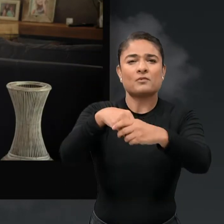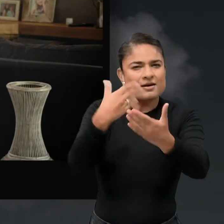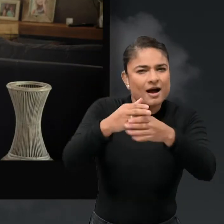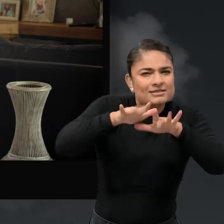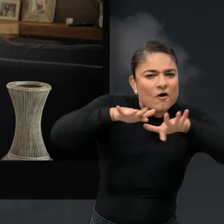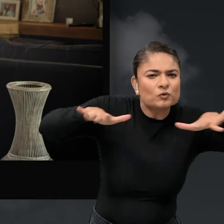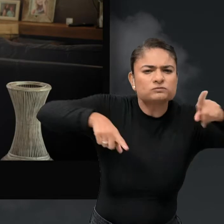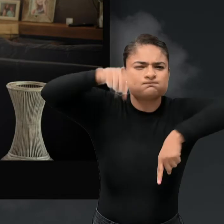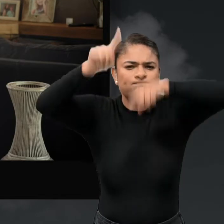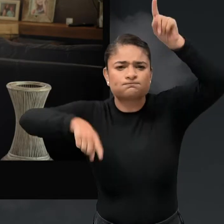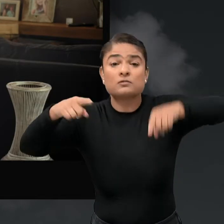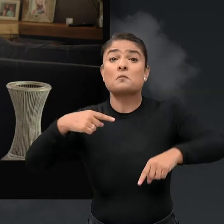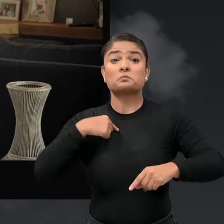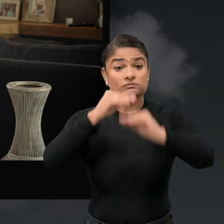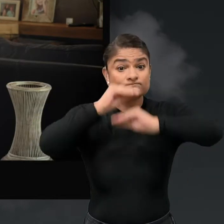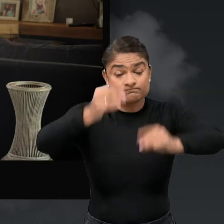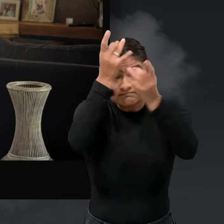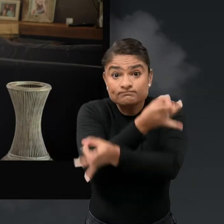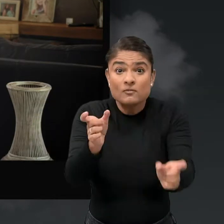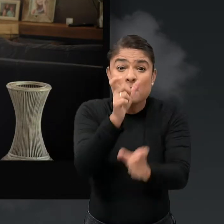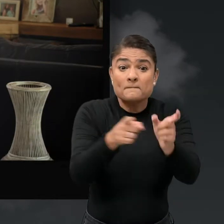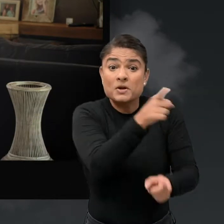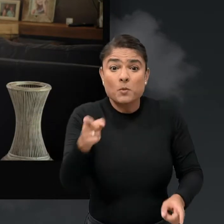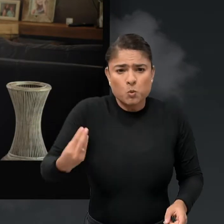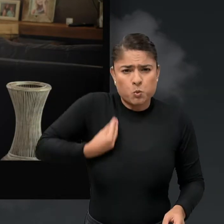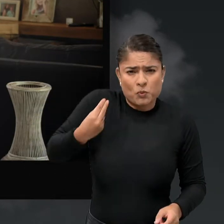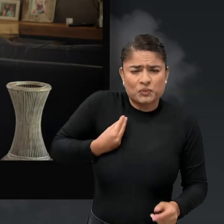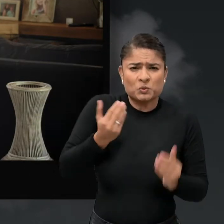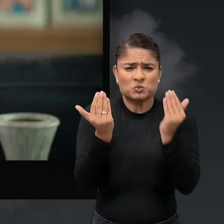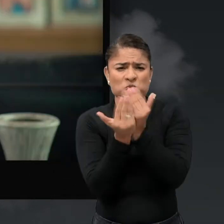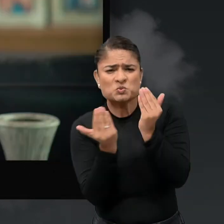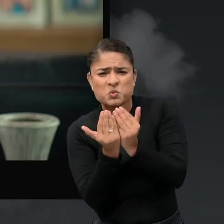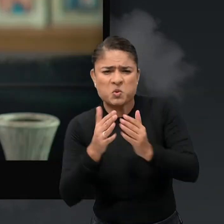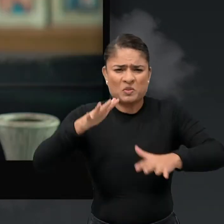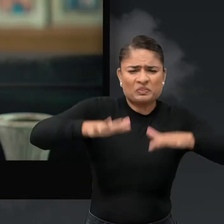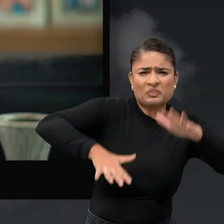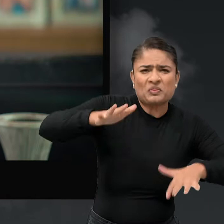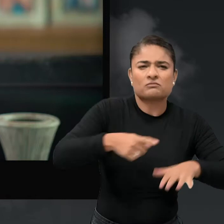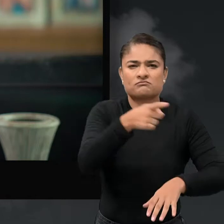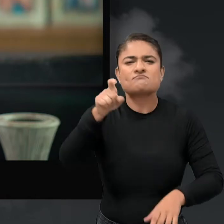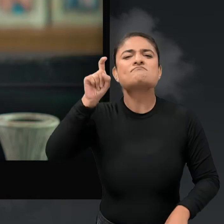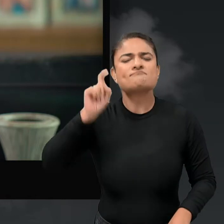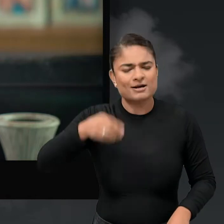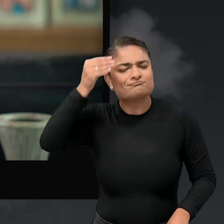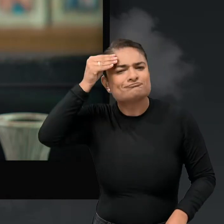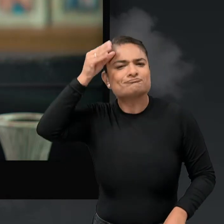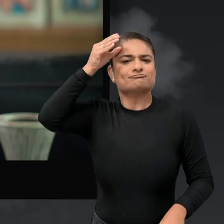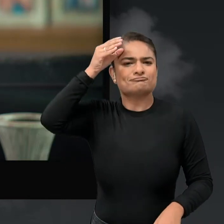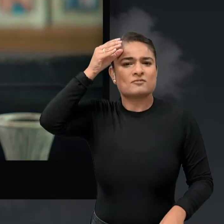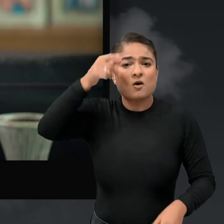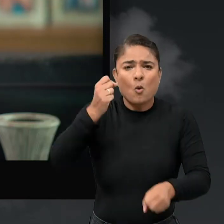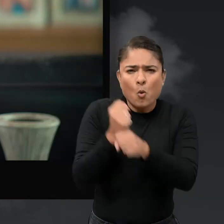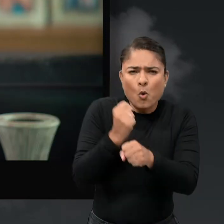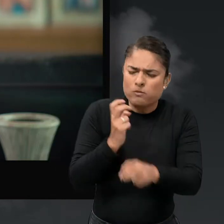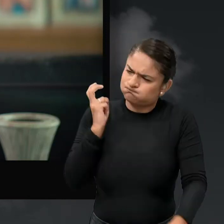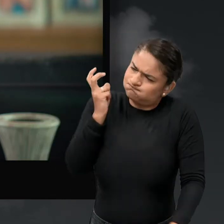as a form of diversity. So my argument to youth who are going through schooling is be smarter than